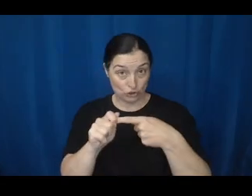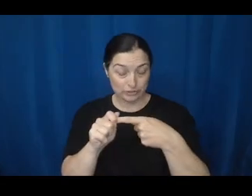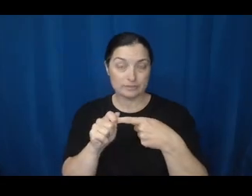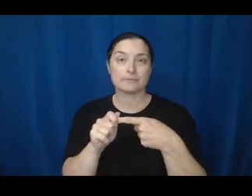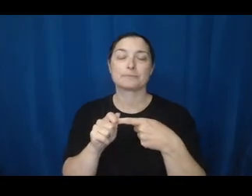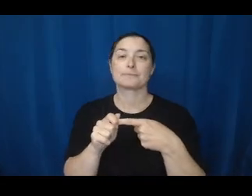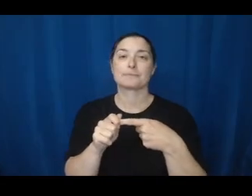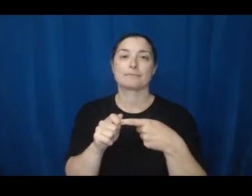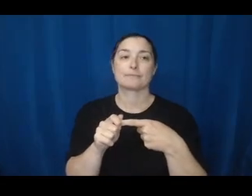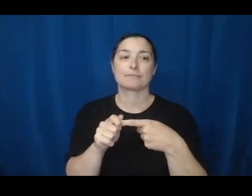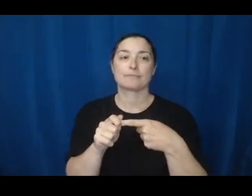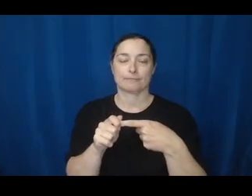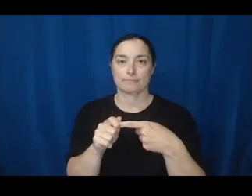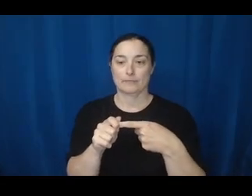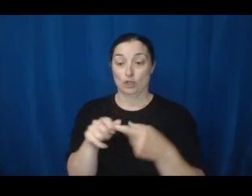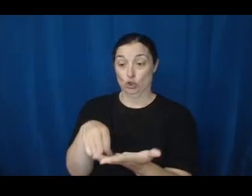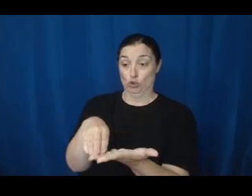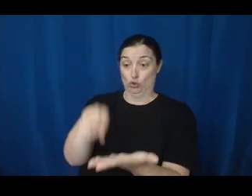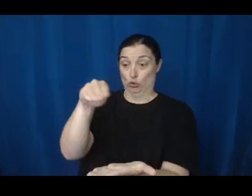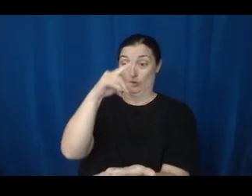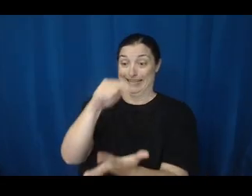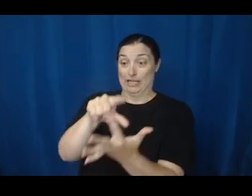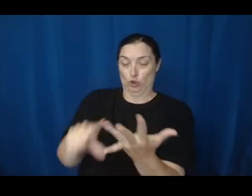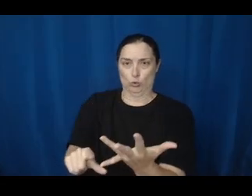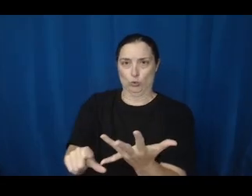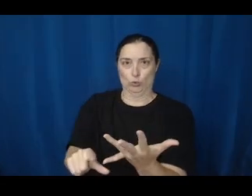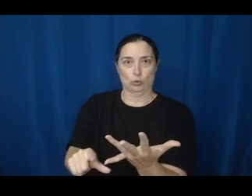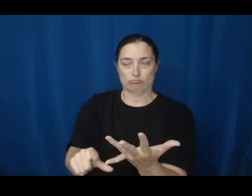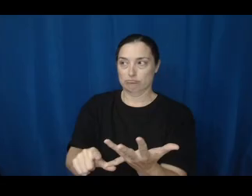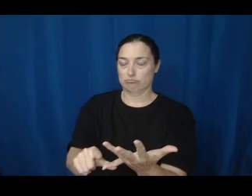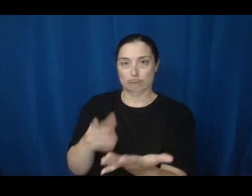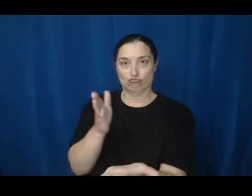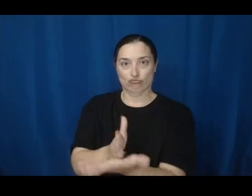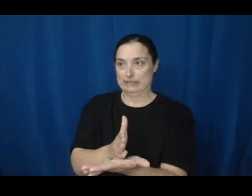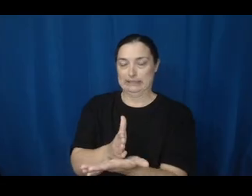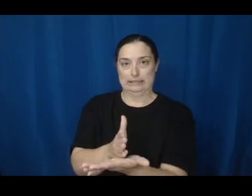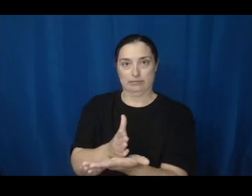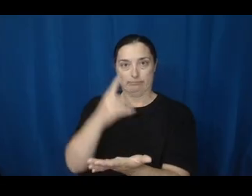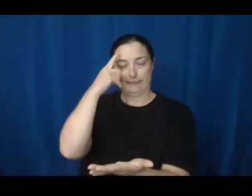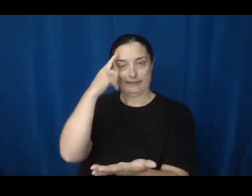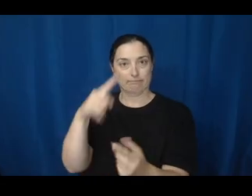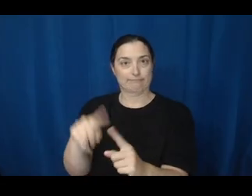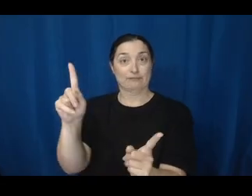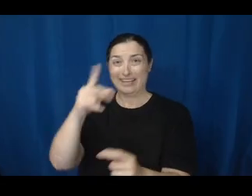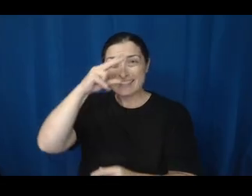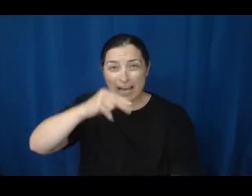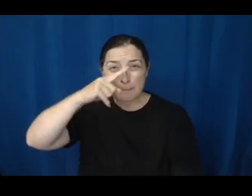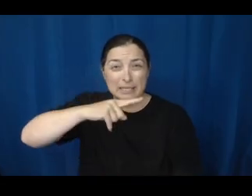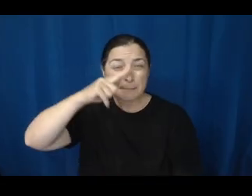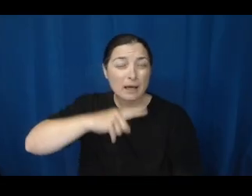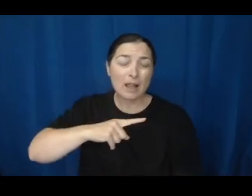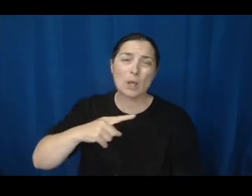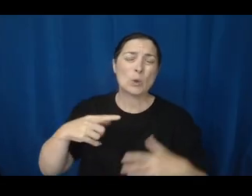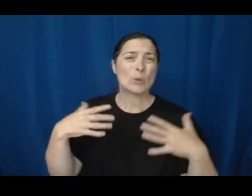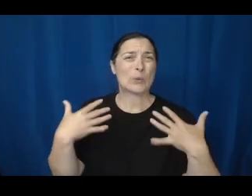really rethink what students can do. I do believe, my faith and belief is that these young people have much more capabilities to